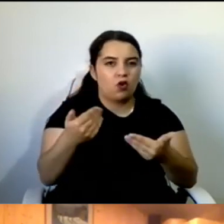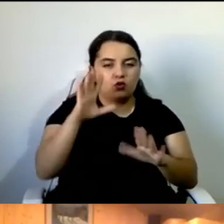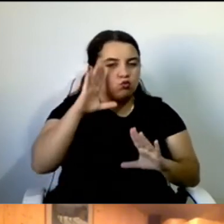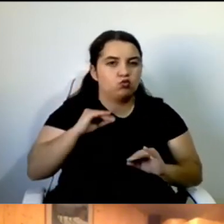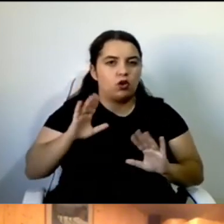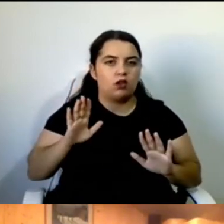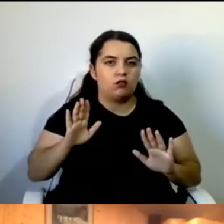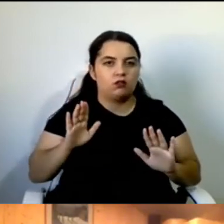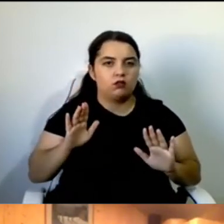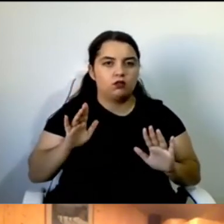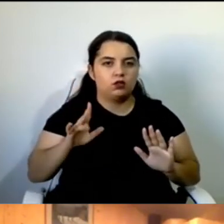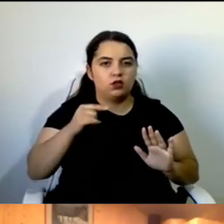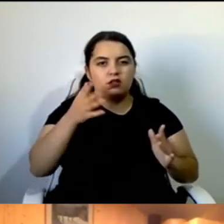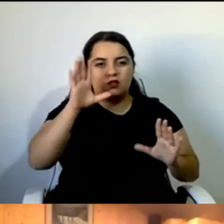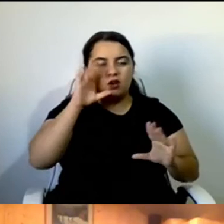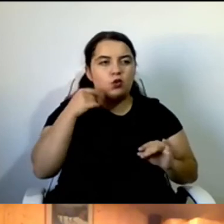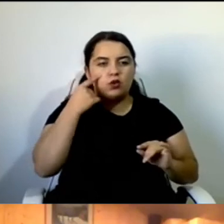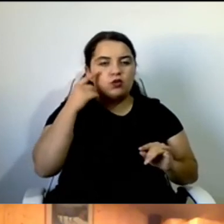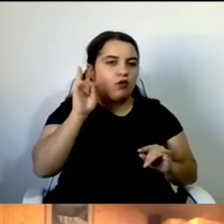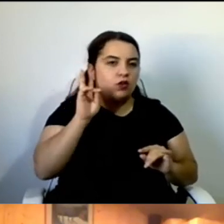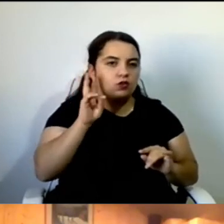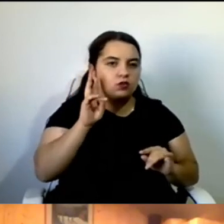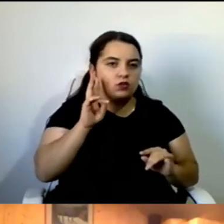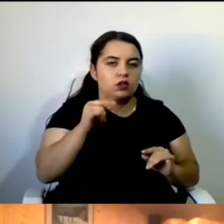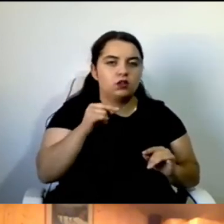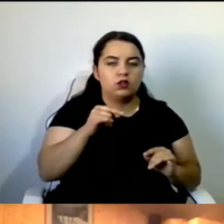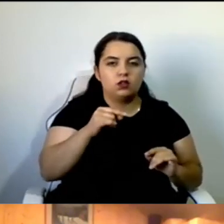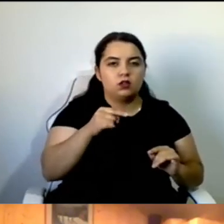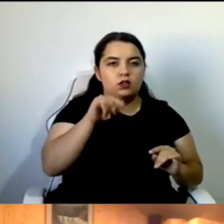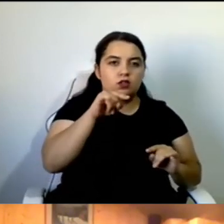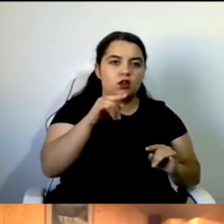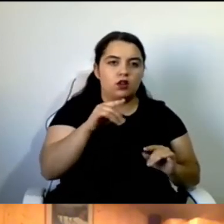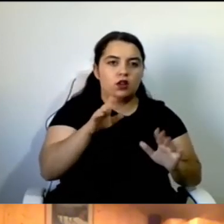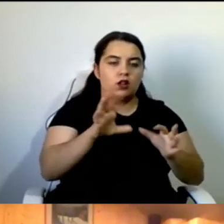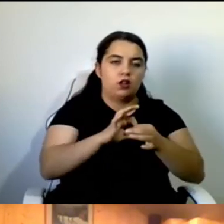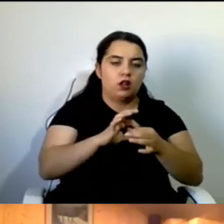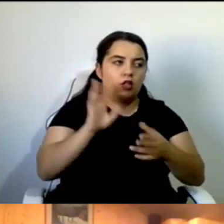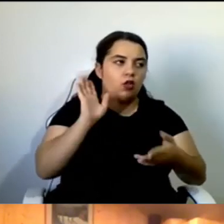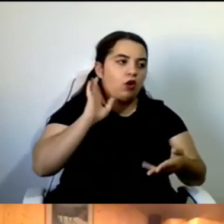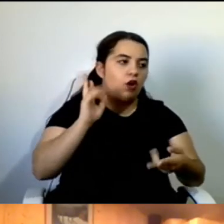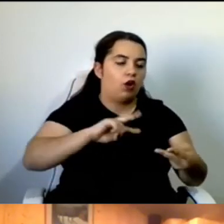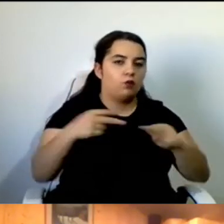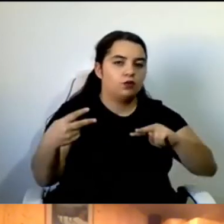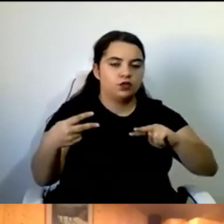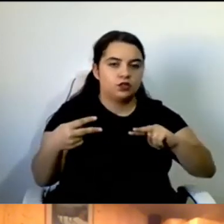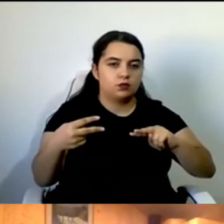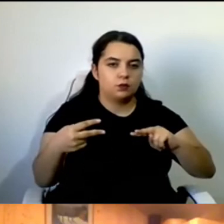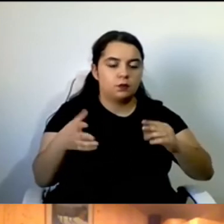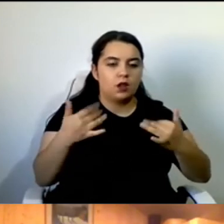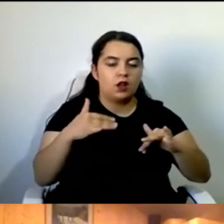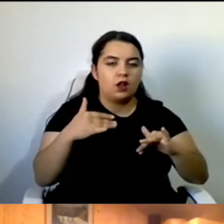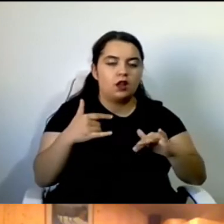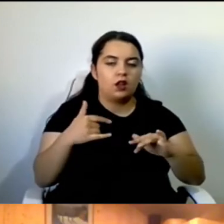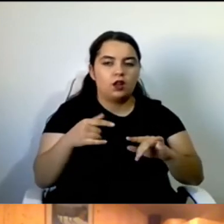live in. But it's not means tested by itself. You get the hours, but then you have to pay a fee. And the